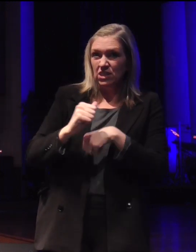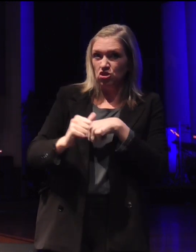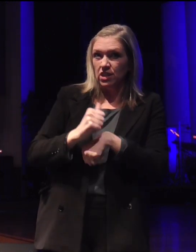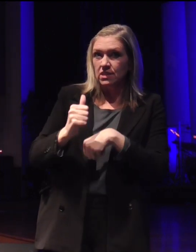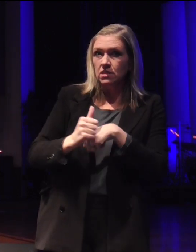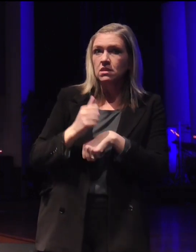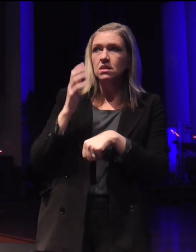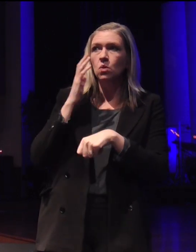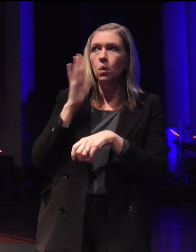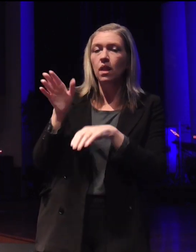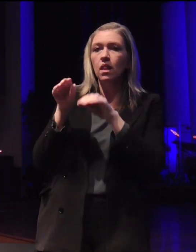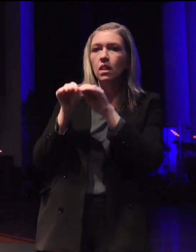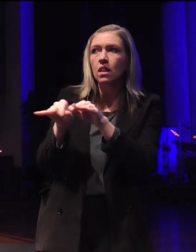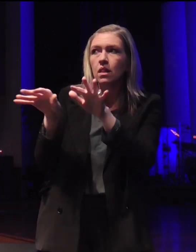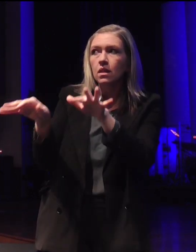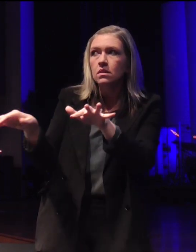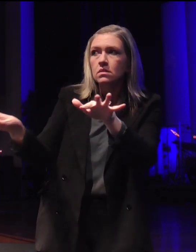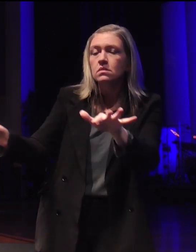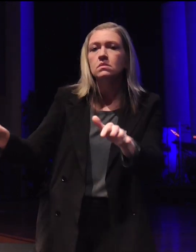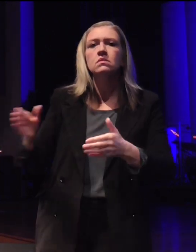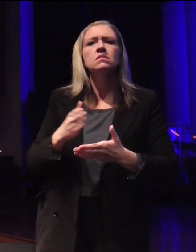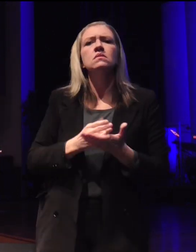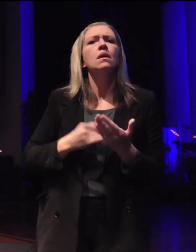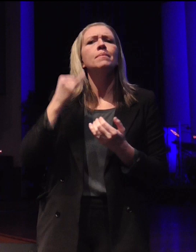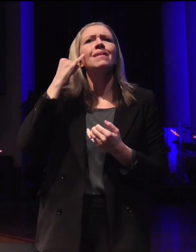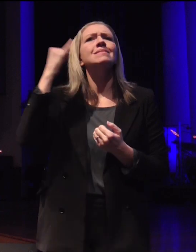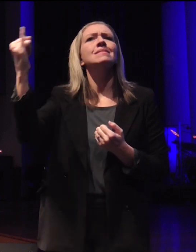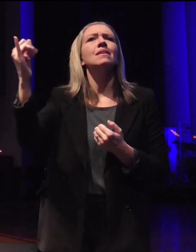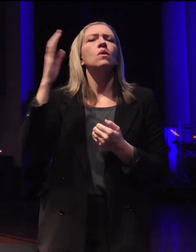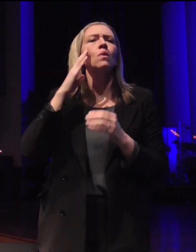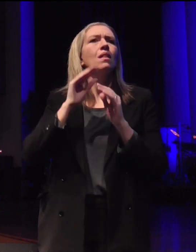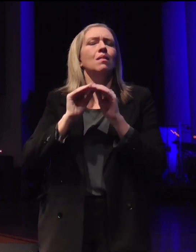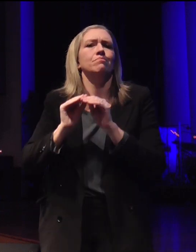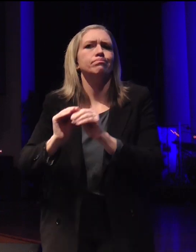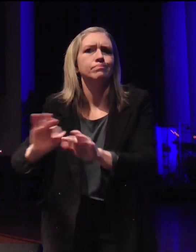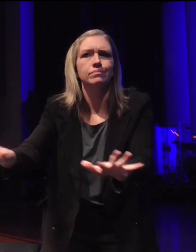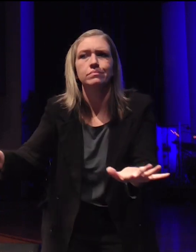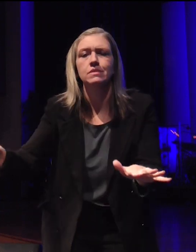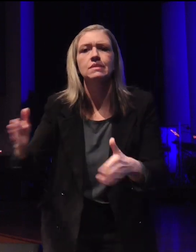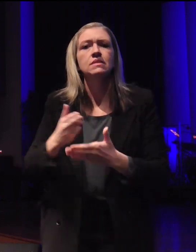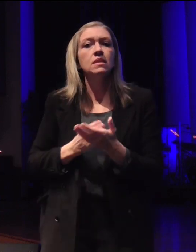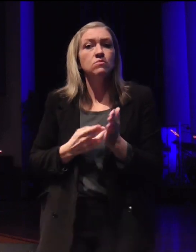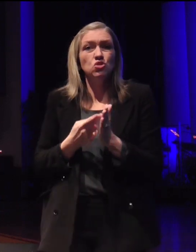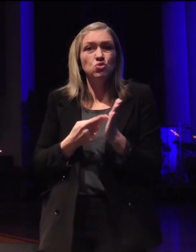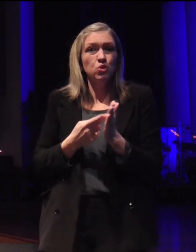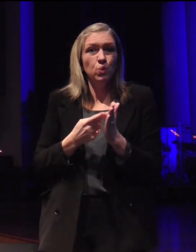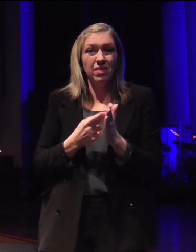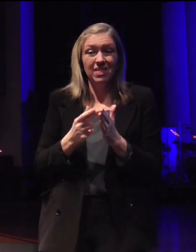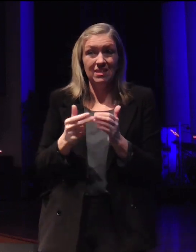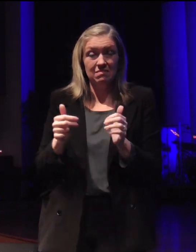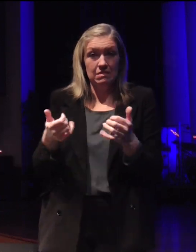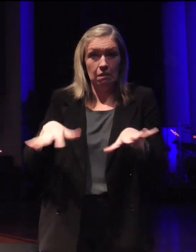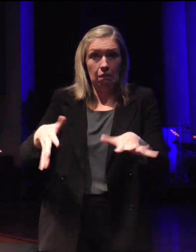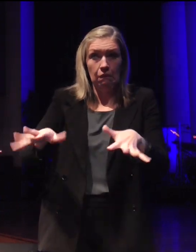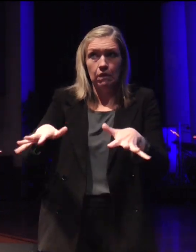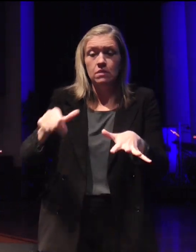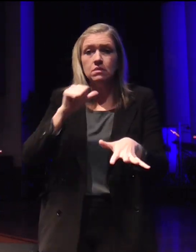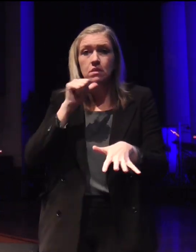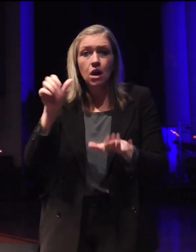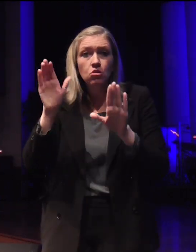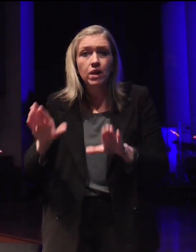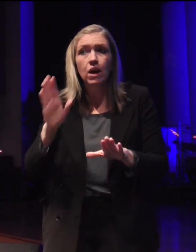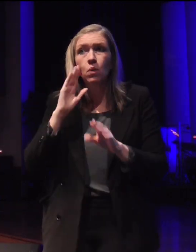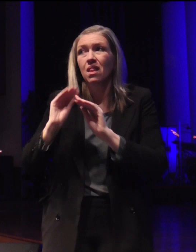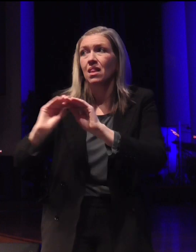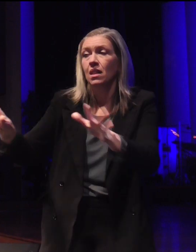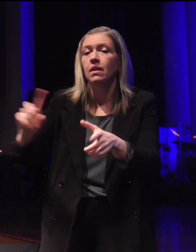going to catch on. Some idea will catch on. Some truth that's not great will catch on, and then we're all going to